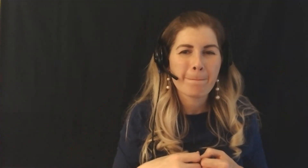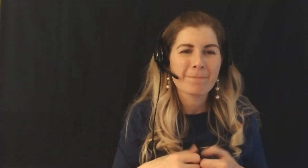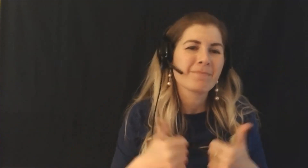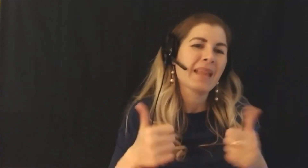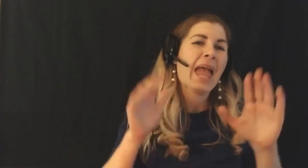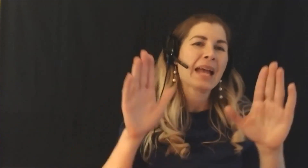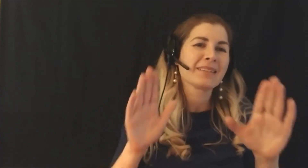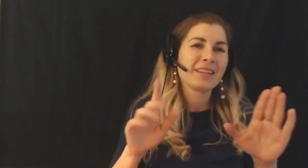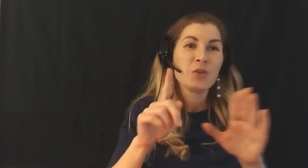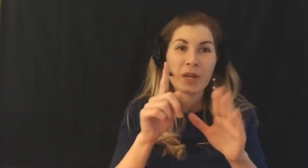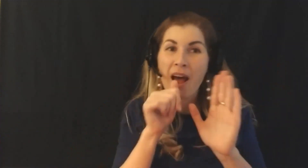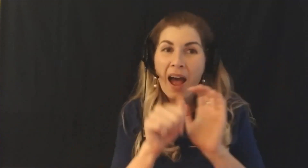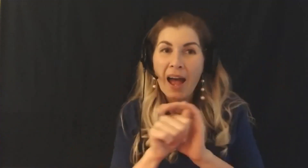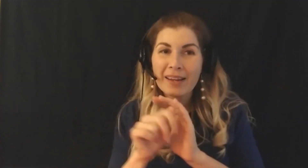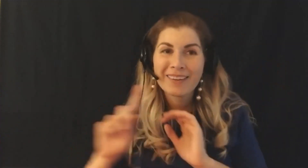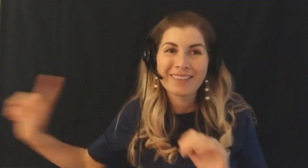Excellent. You can hide again.